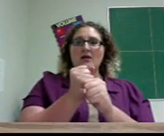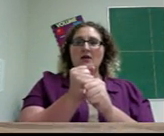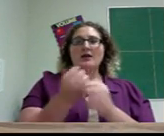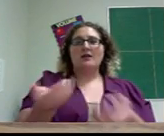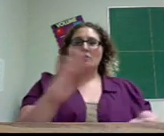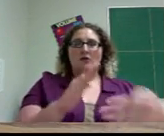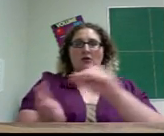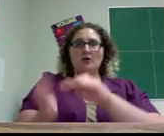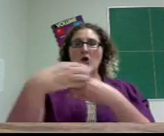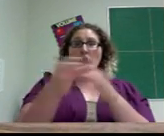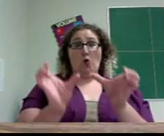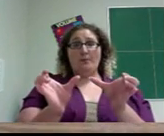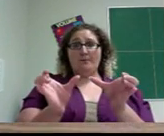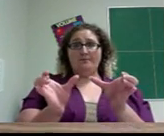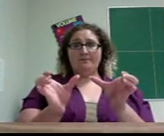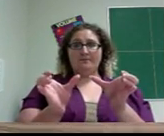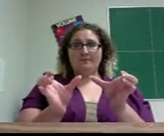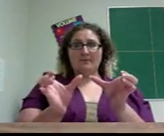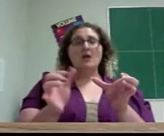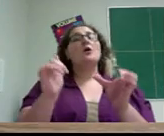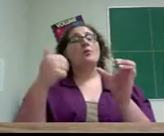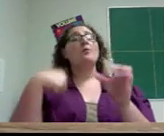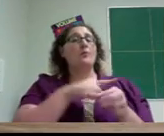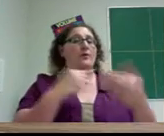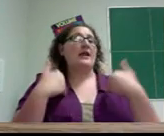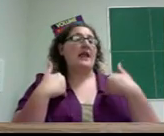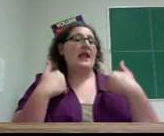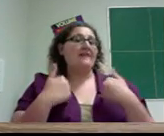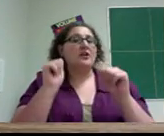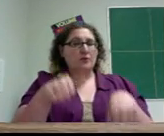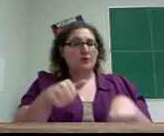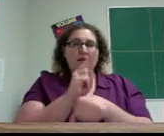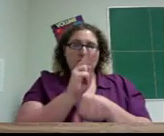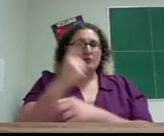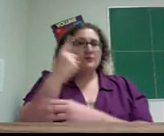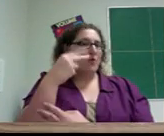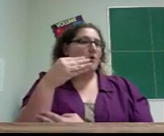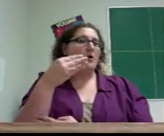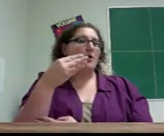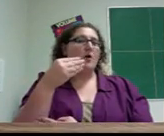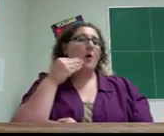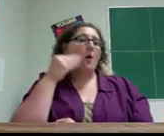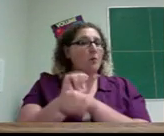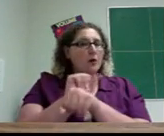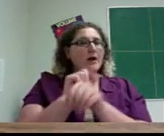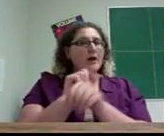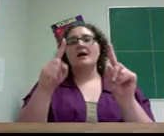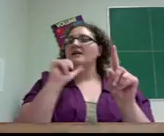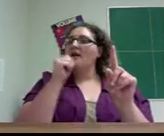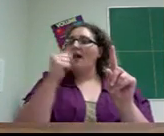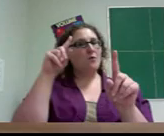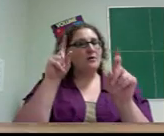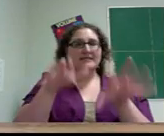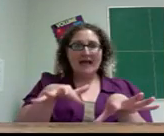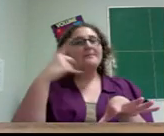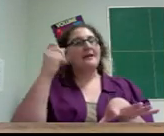cube. These are going to be available for you to manipulate while you're doing your homework, but you won't have them for the test, because you'll get better at it by